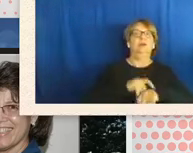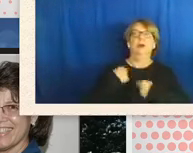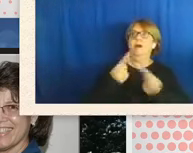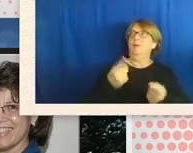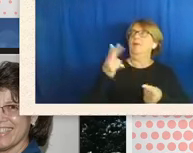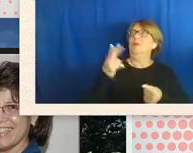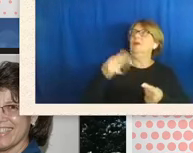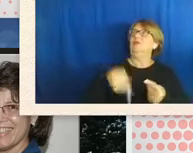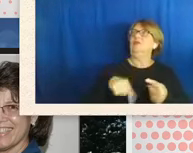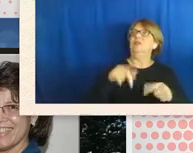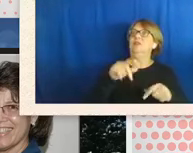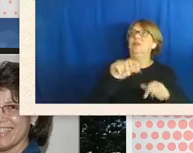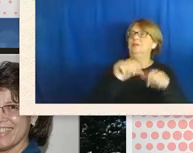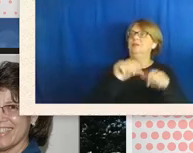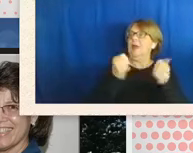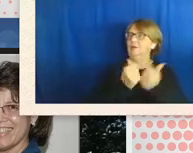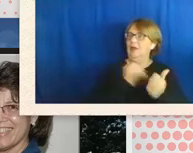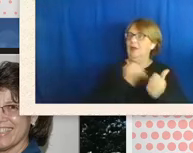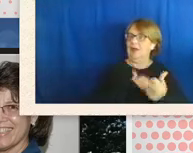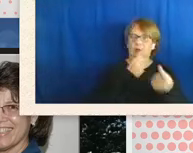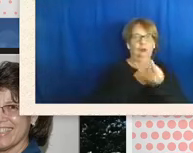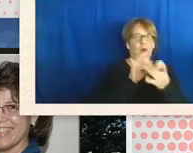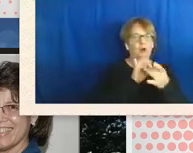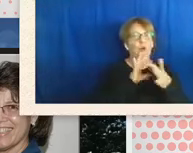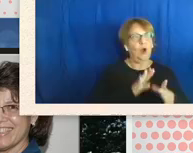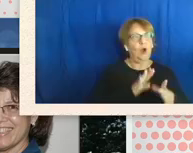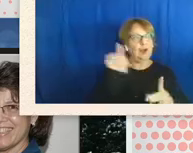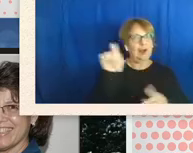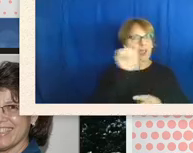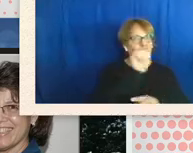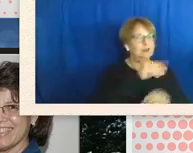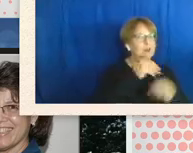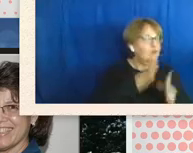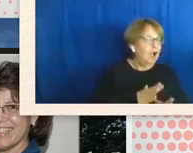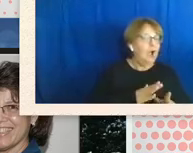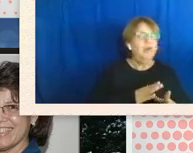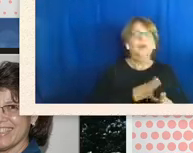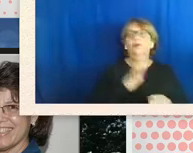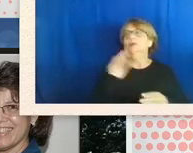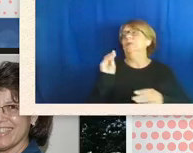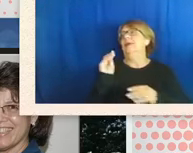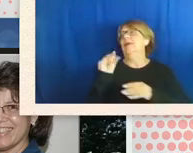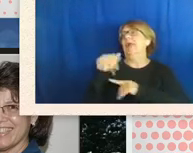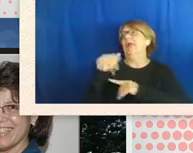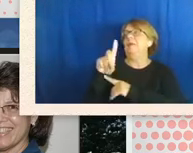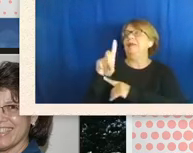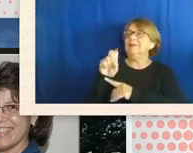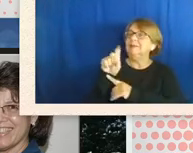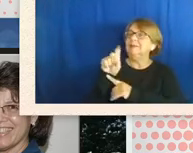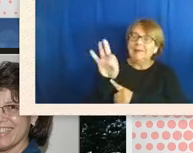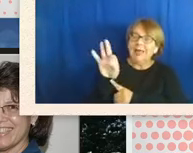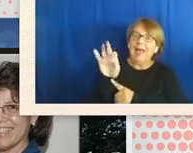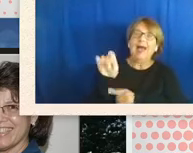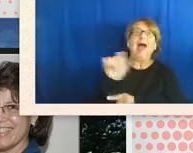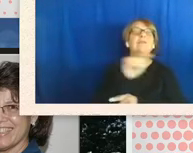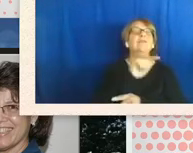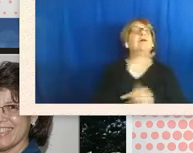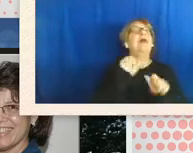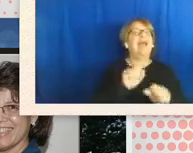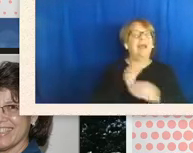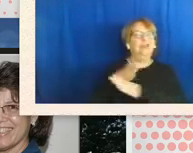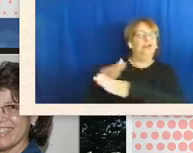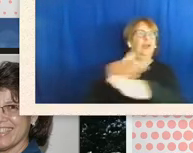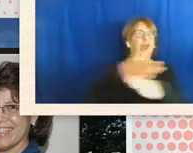our support coordinators and providers and our APD staff will be able to share one